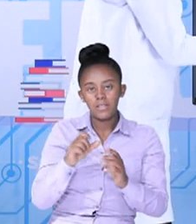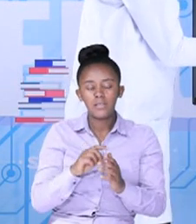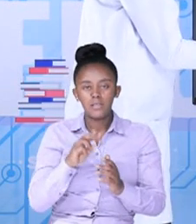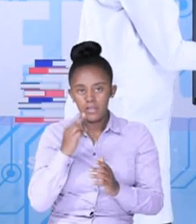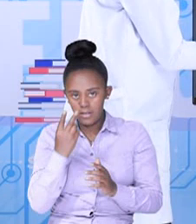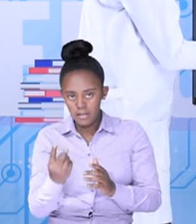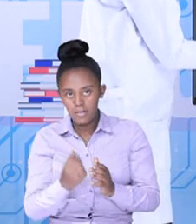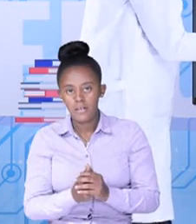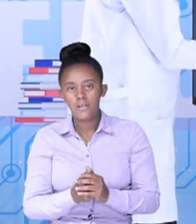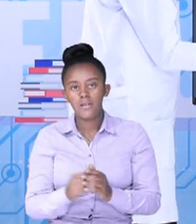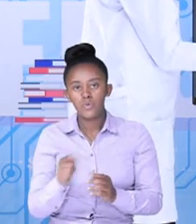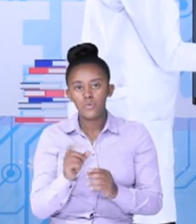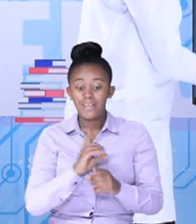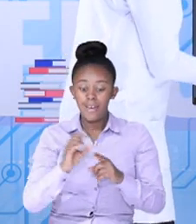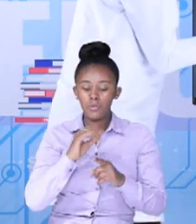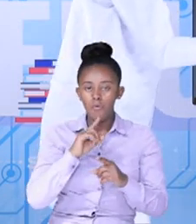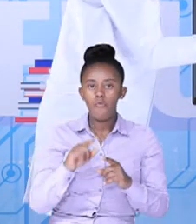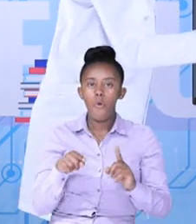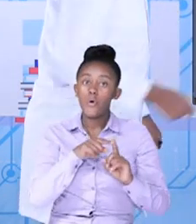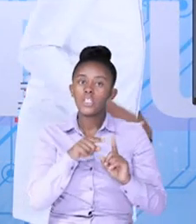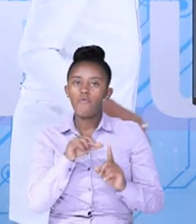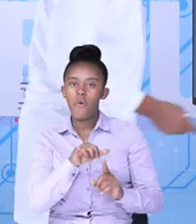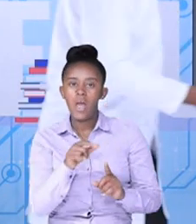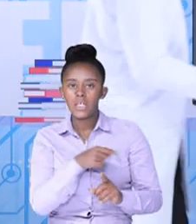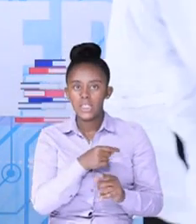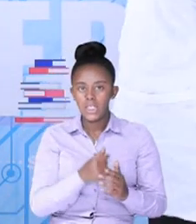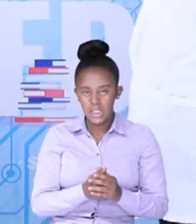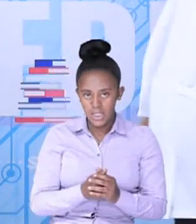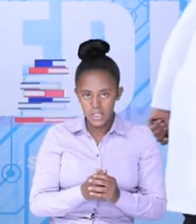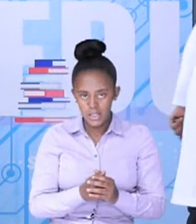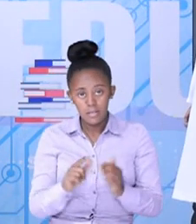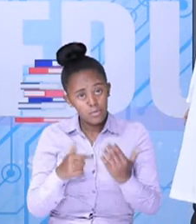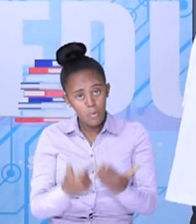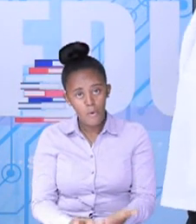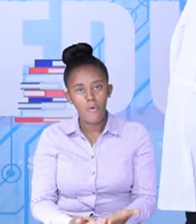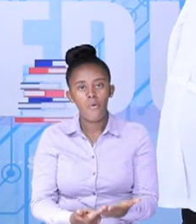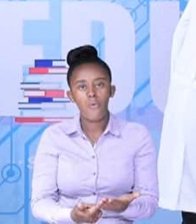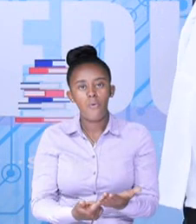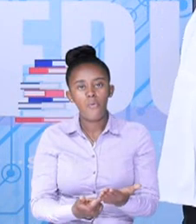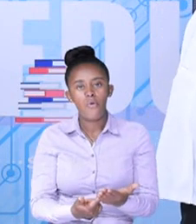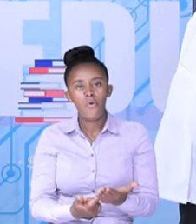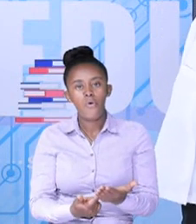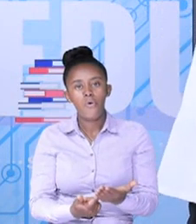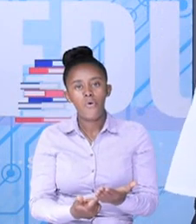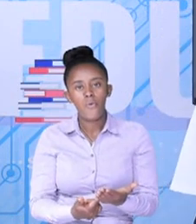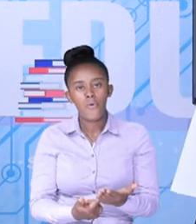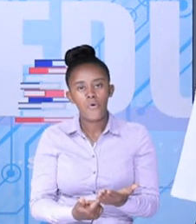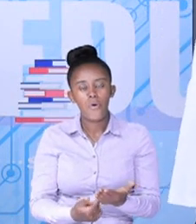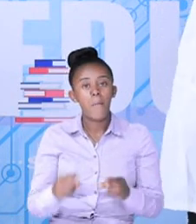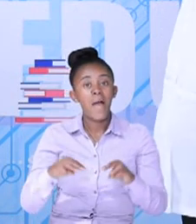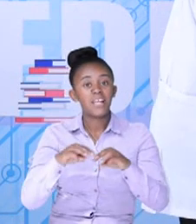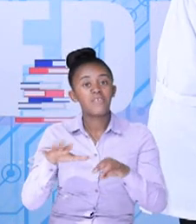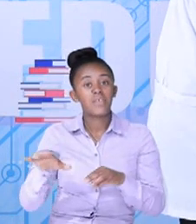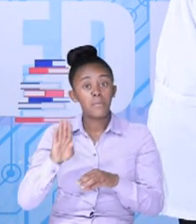indicates to the direction of a positive y-axis, the normal line. So, for example, let's take here. The magnetic field is moving